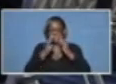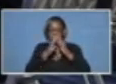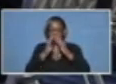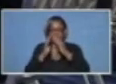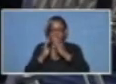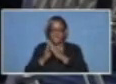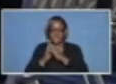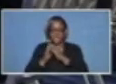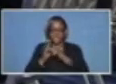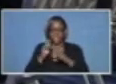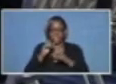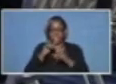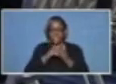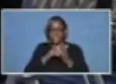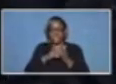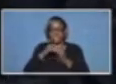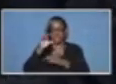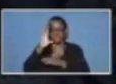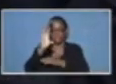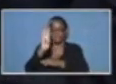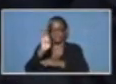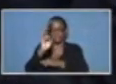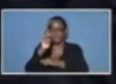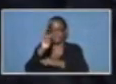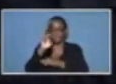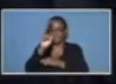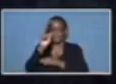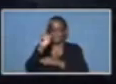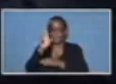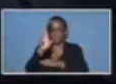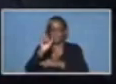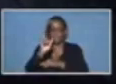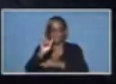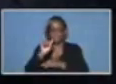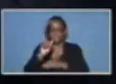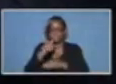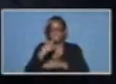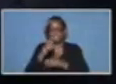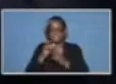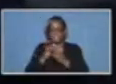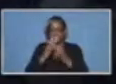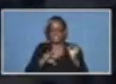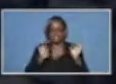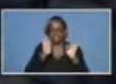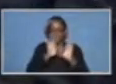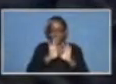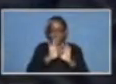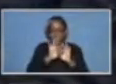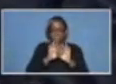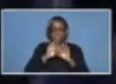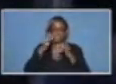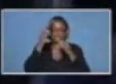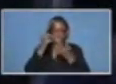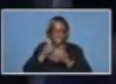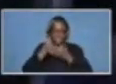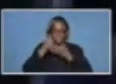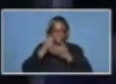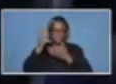Bahama Convention Center. The economist says building socioeconomic resilience is key in tackling the climate